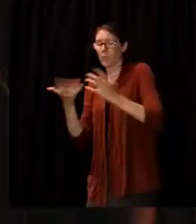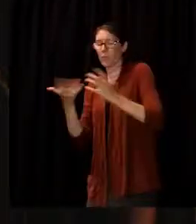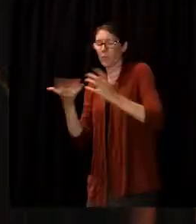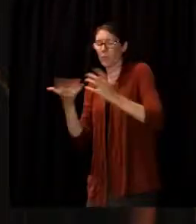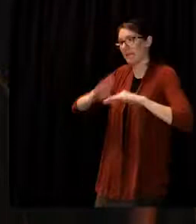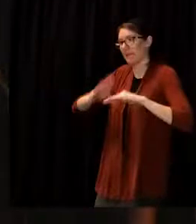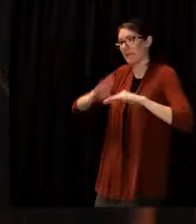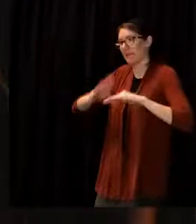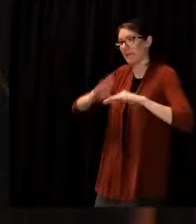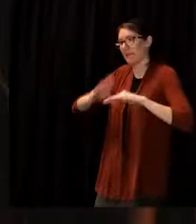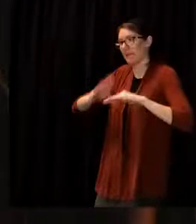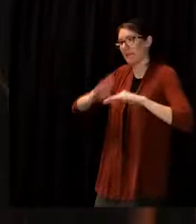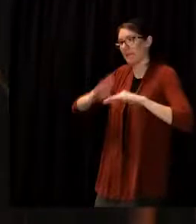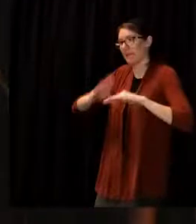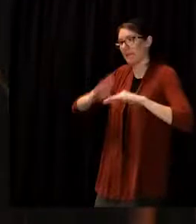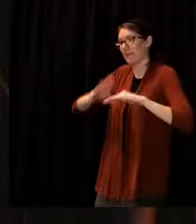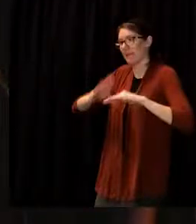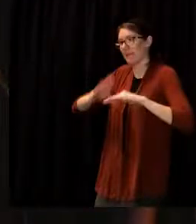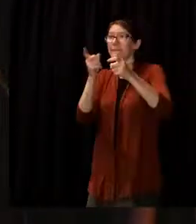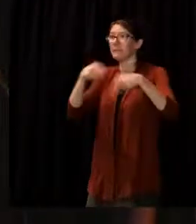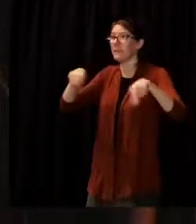want to grant that and show that.